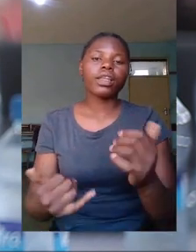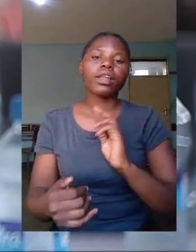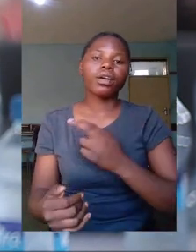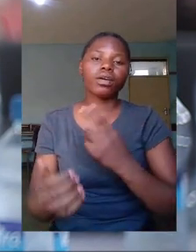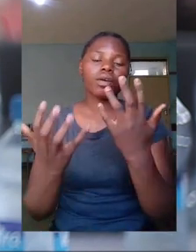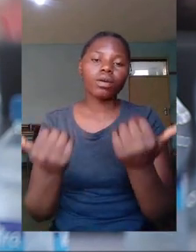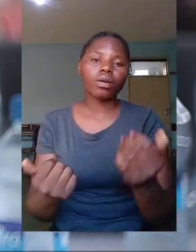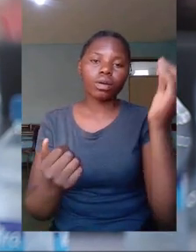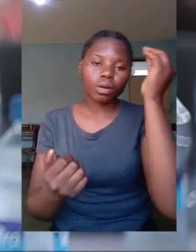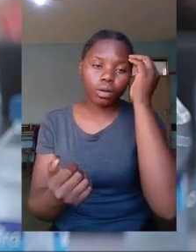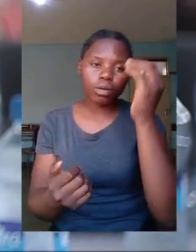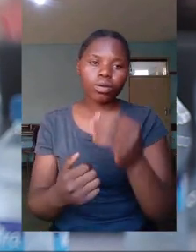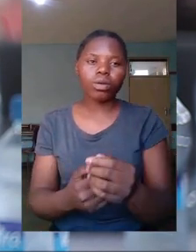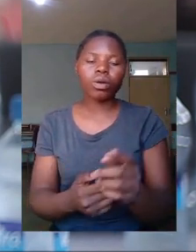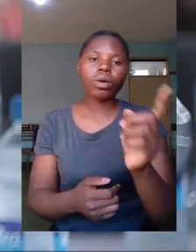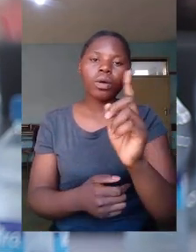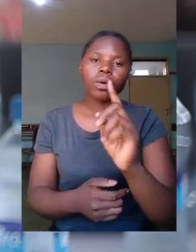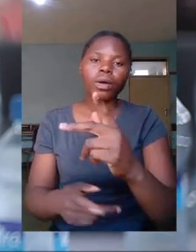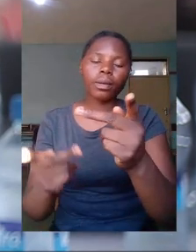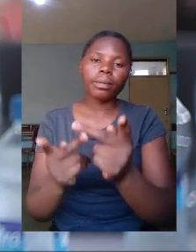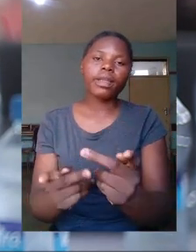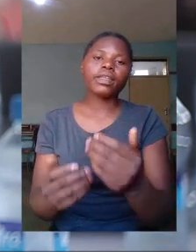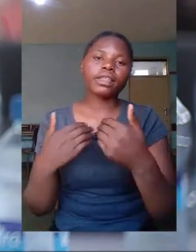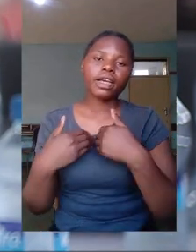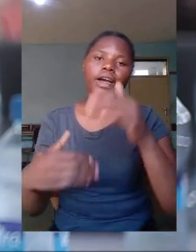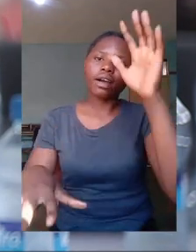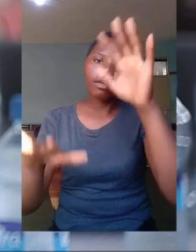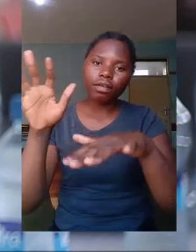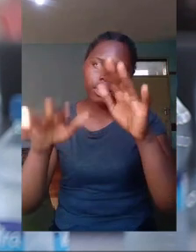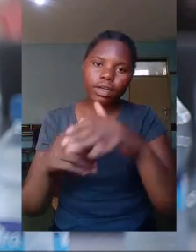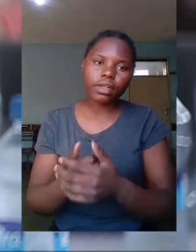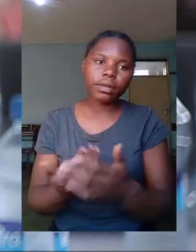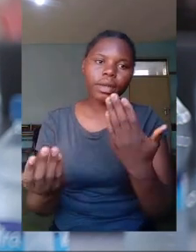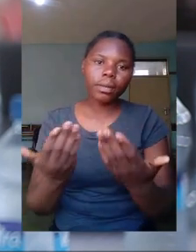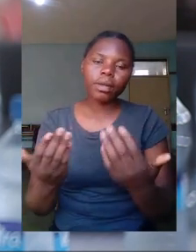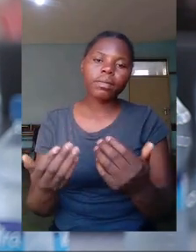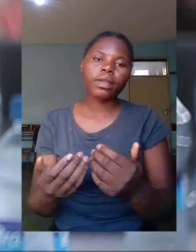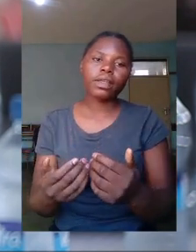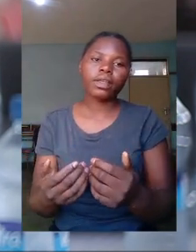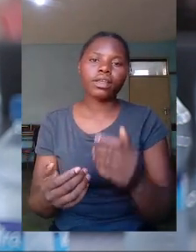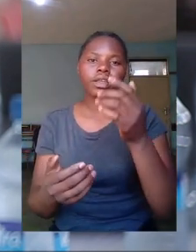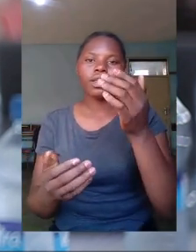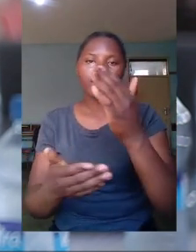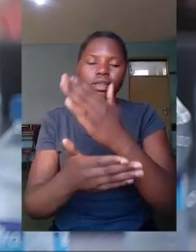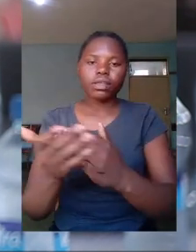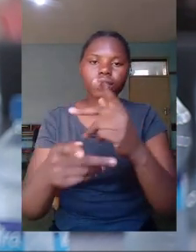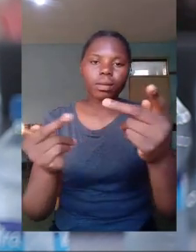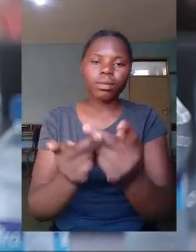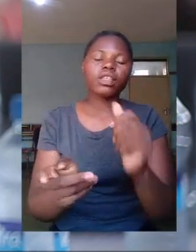which areas would have rainfall and which areas would particularly have rainfall that will cause an